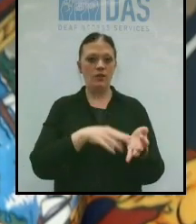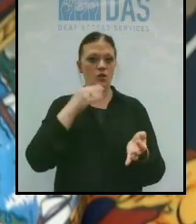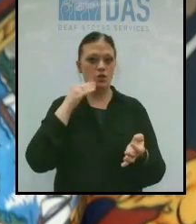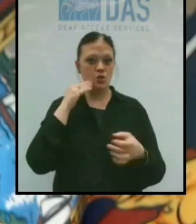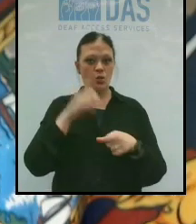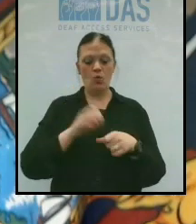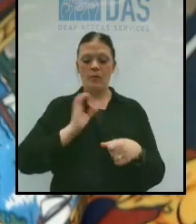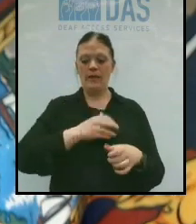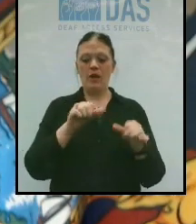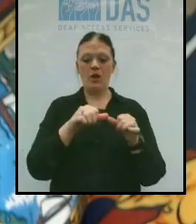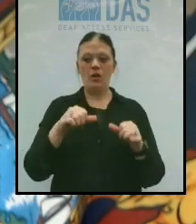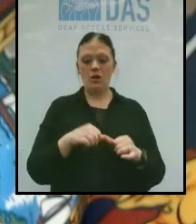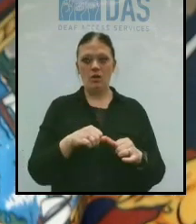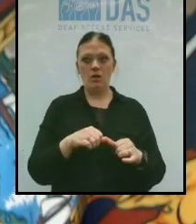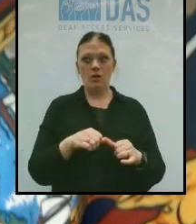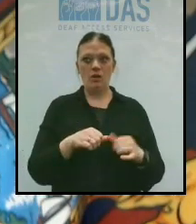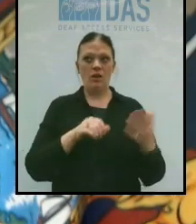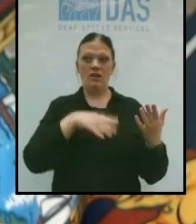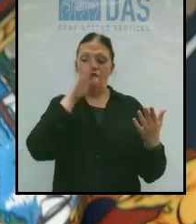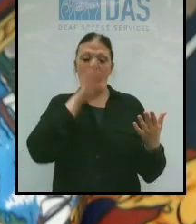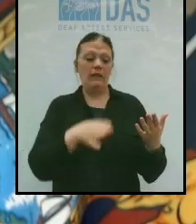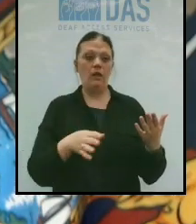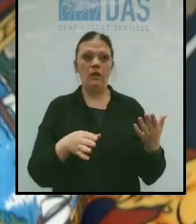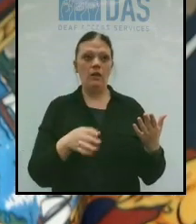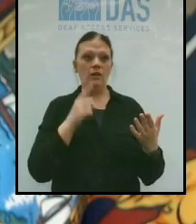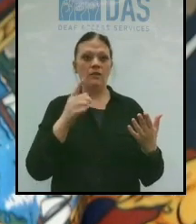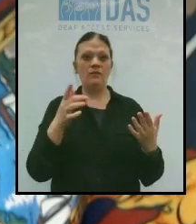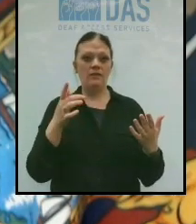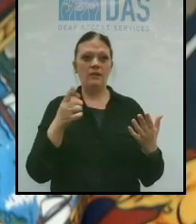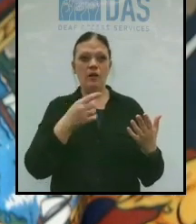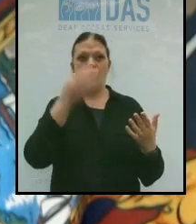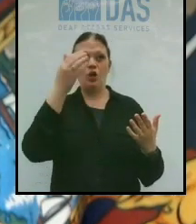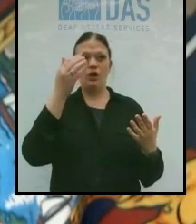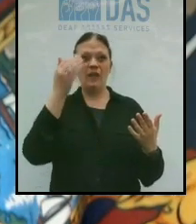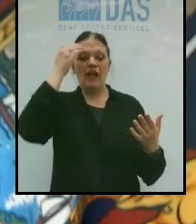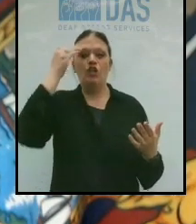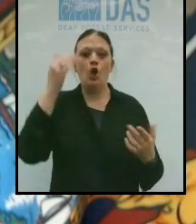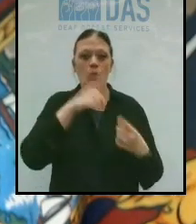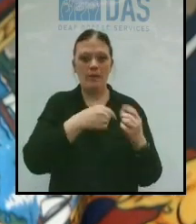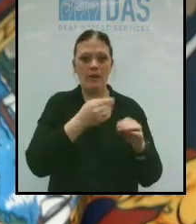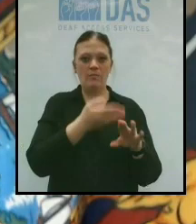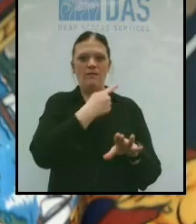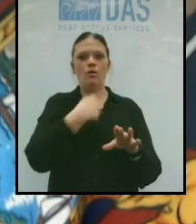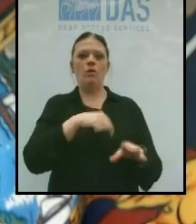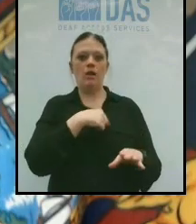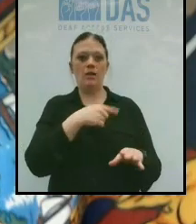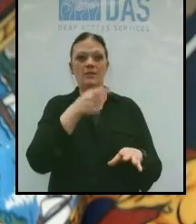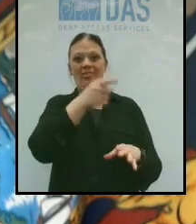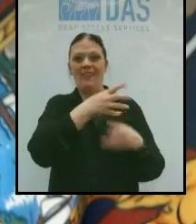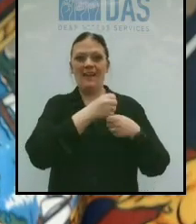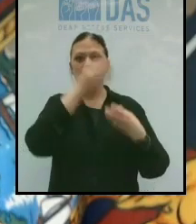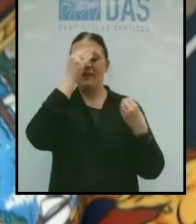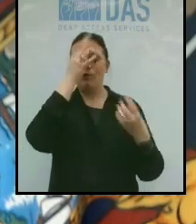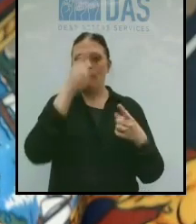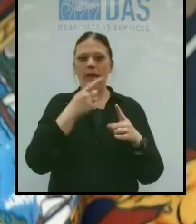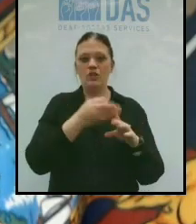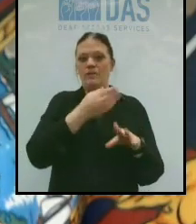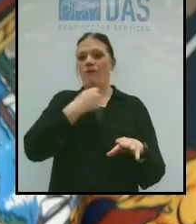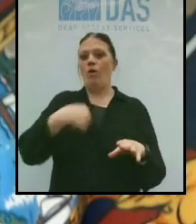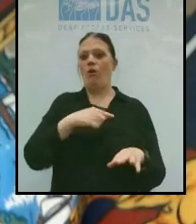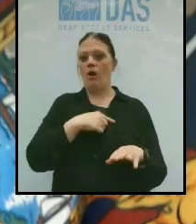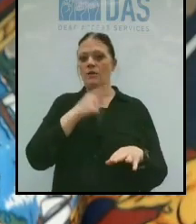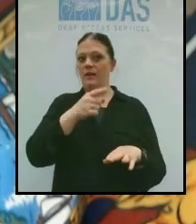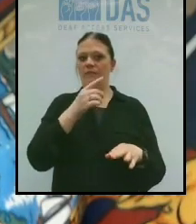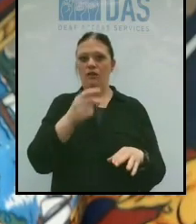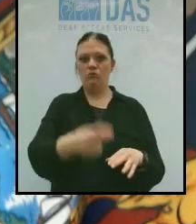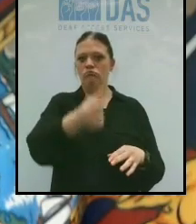our area, and frankly, they're usually aware of it before we are. They get the data before we do, and they're usually